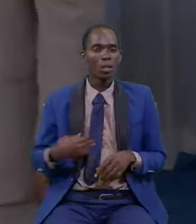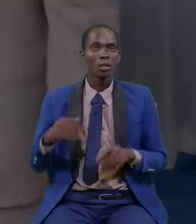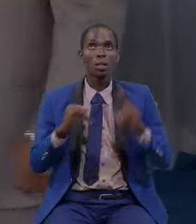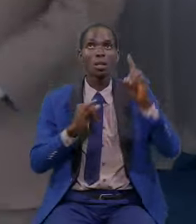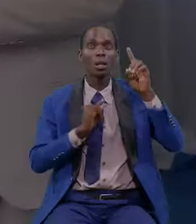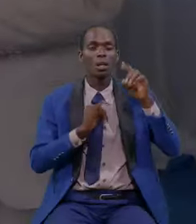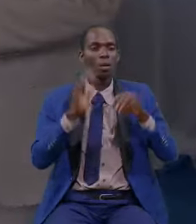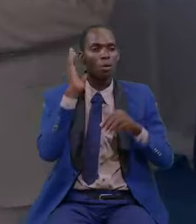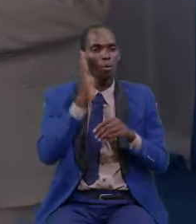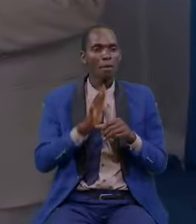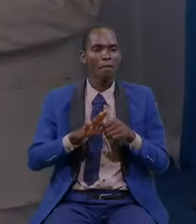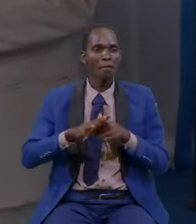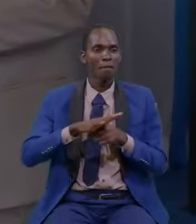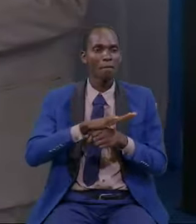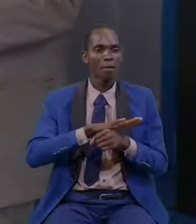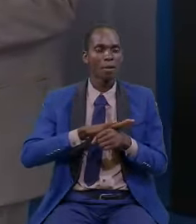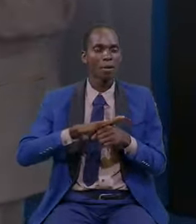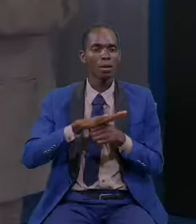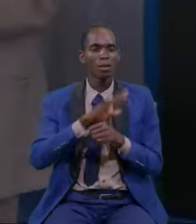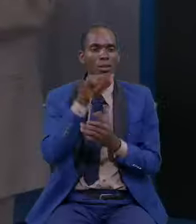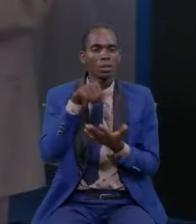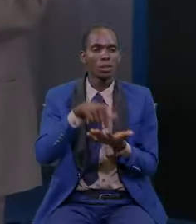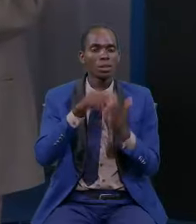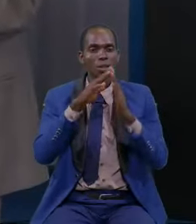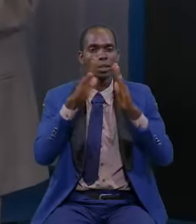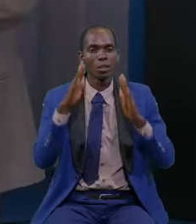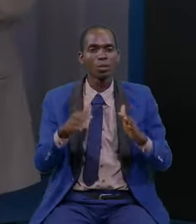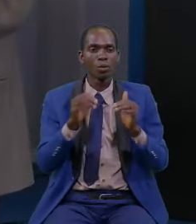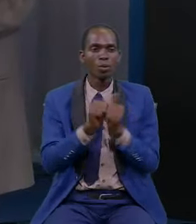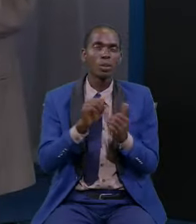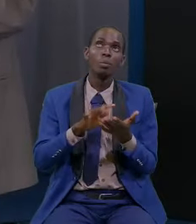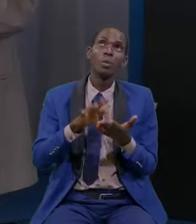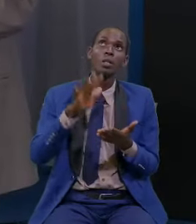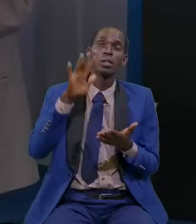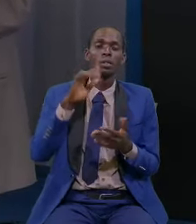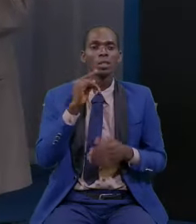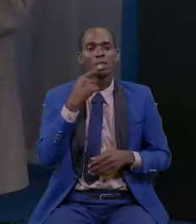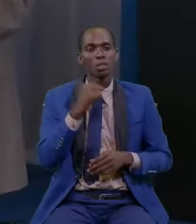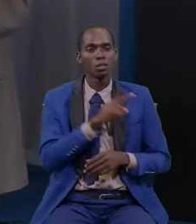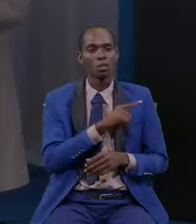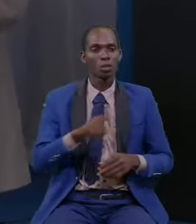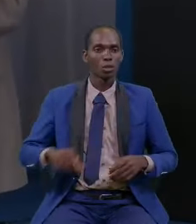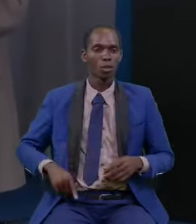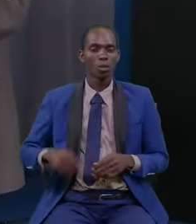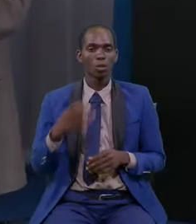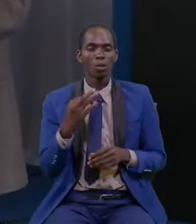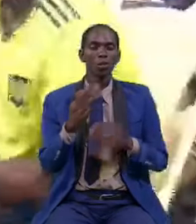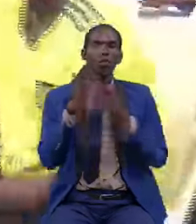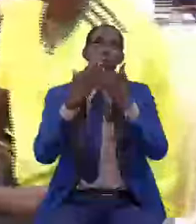fill this house with glory, says the Lord of